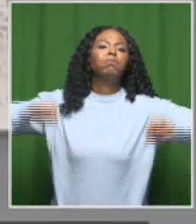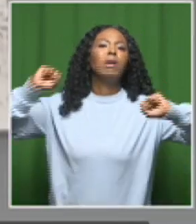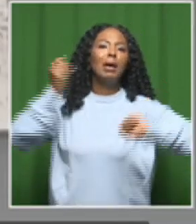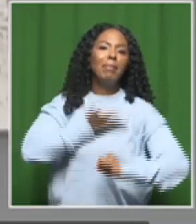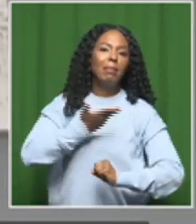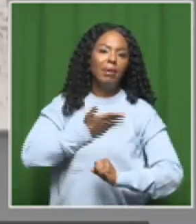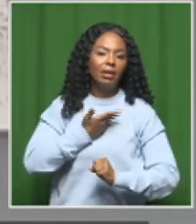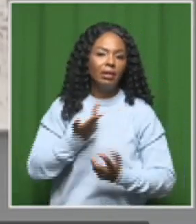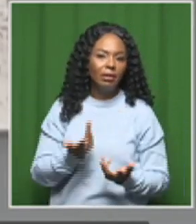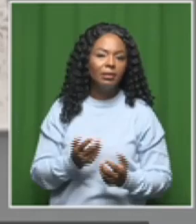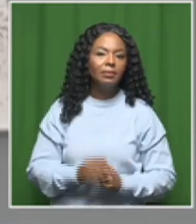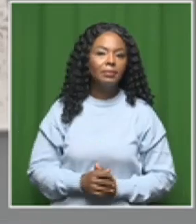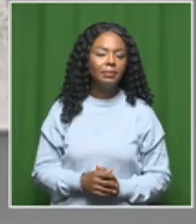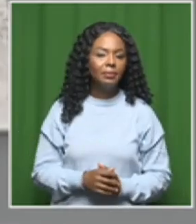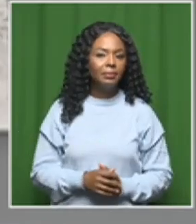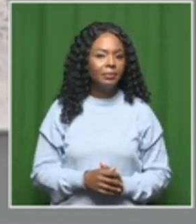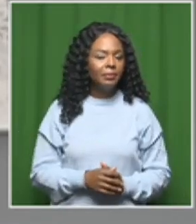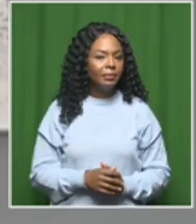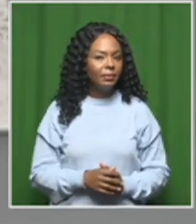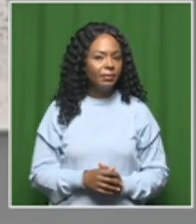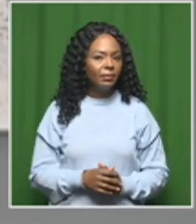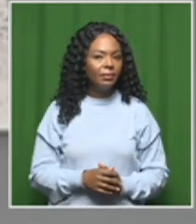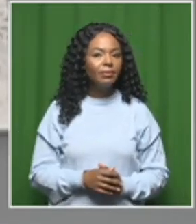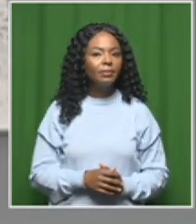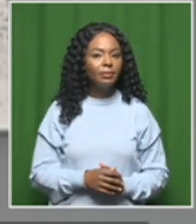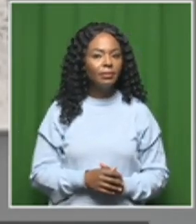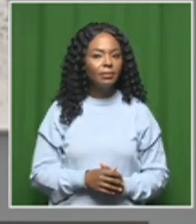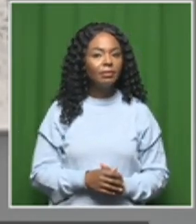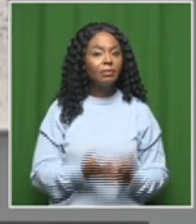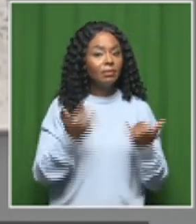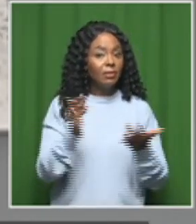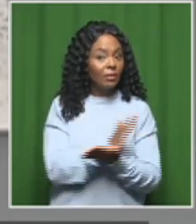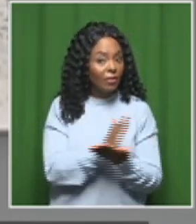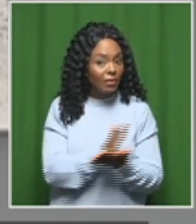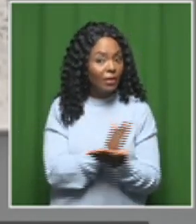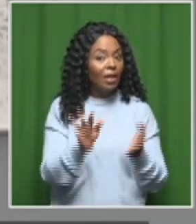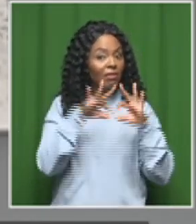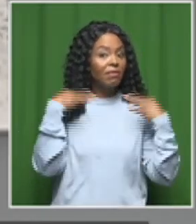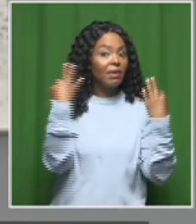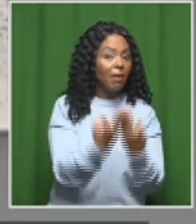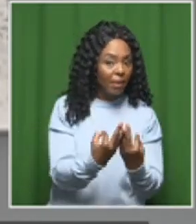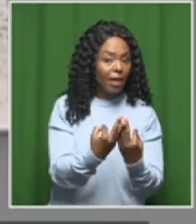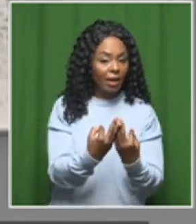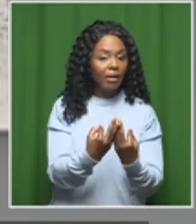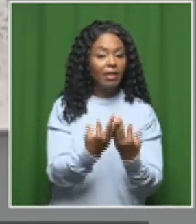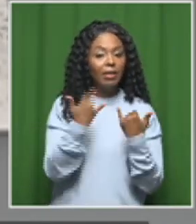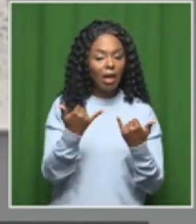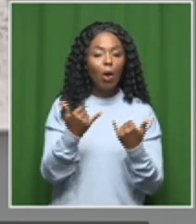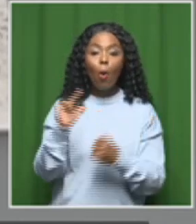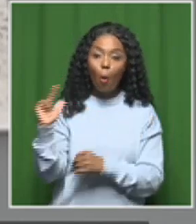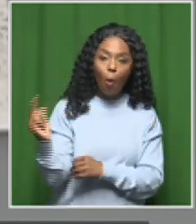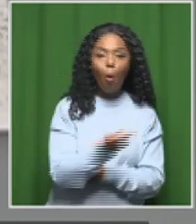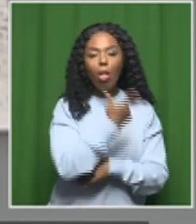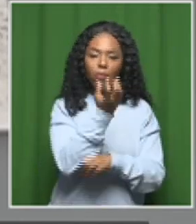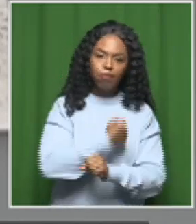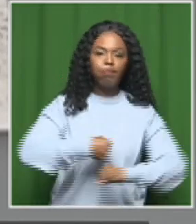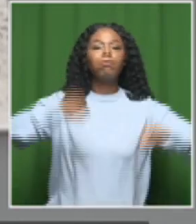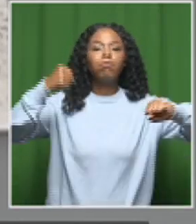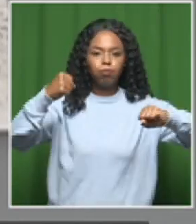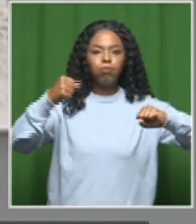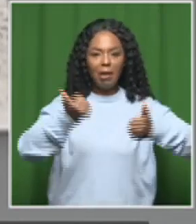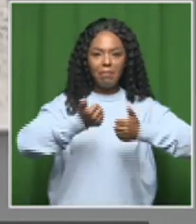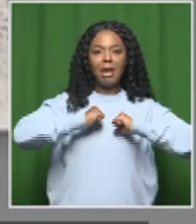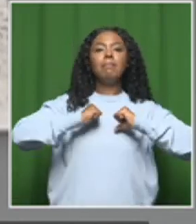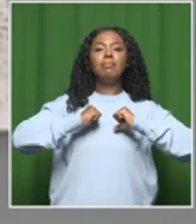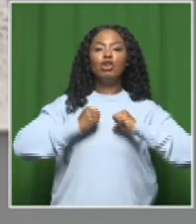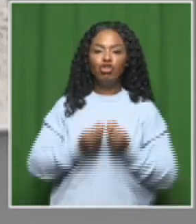So there are certain genetic disorders that can lead to obesity, but I think when we're looking at obesity generally, And now we're just looking